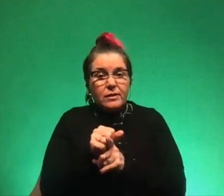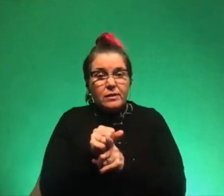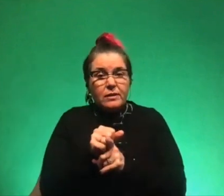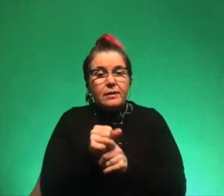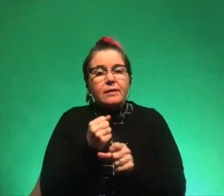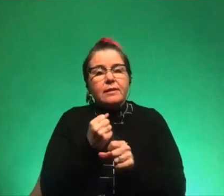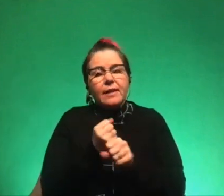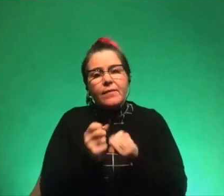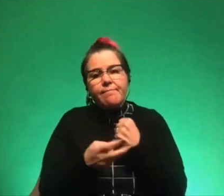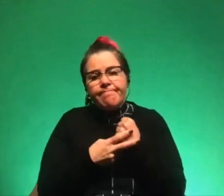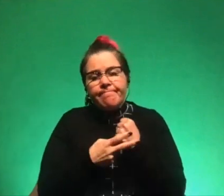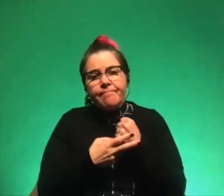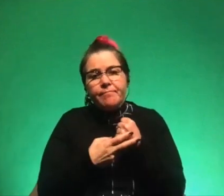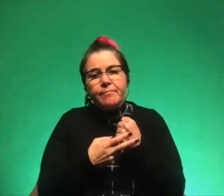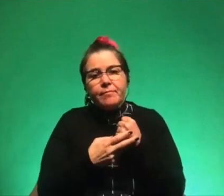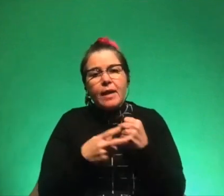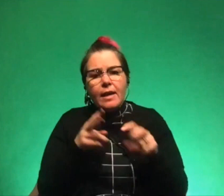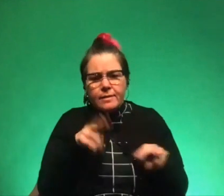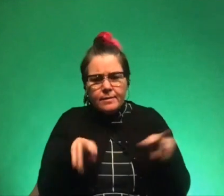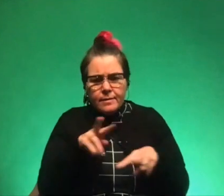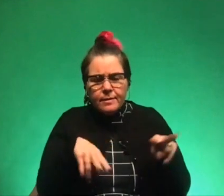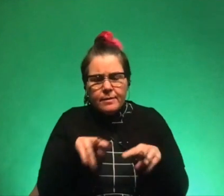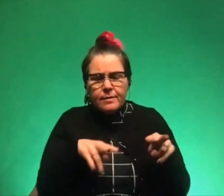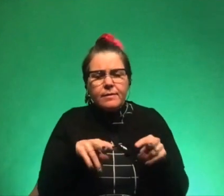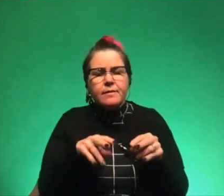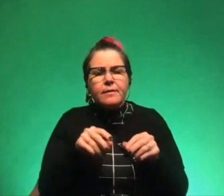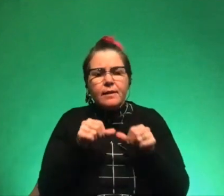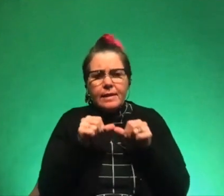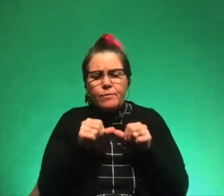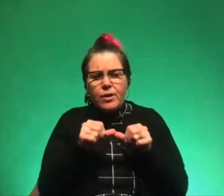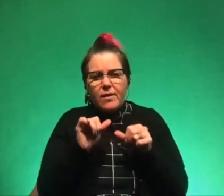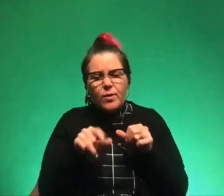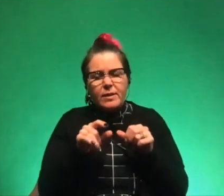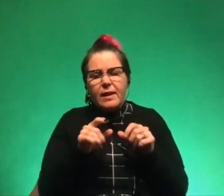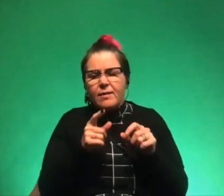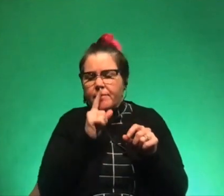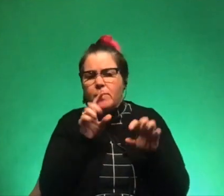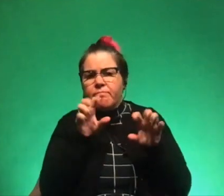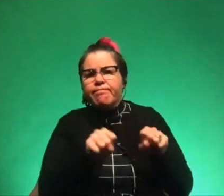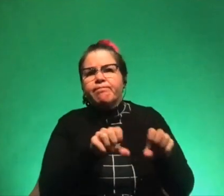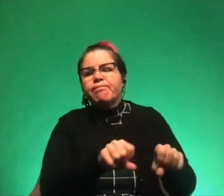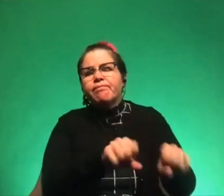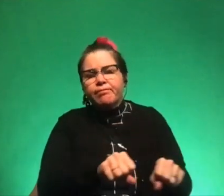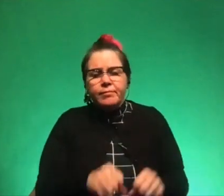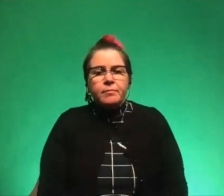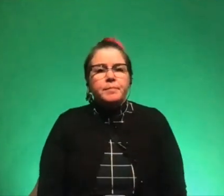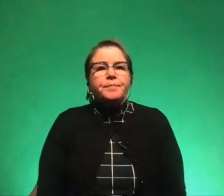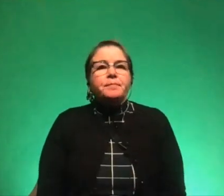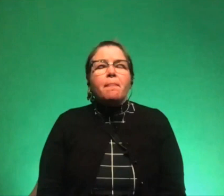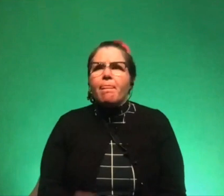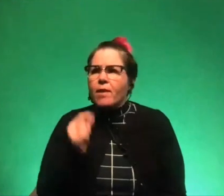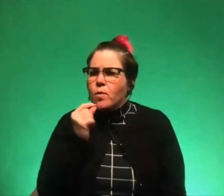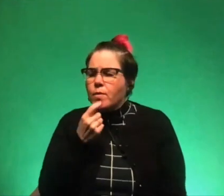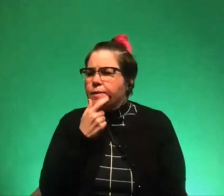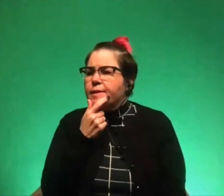safely stored and monitored so that we can keep track of those invasive species. Yeah. Cool. Let's